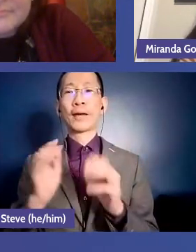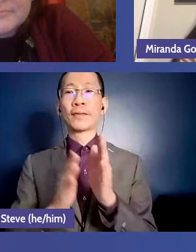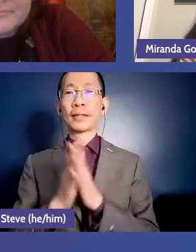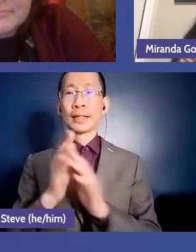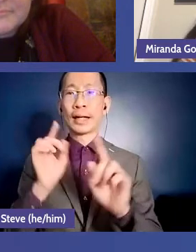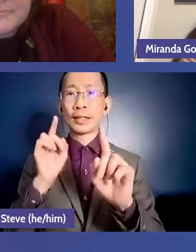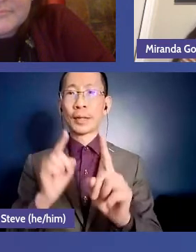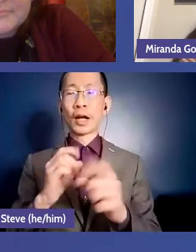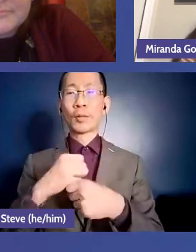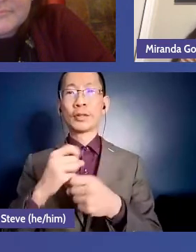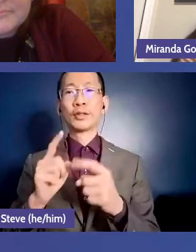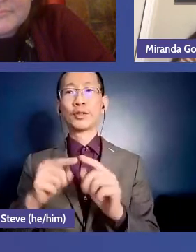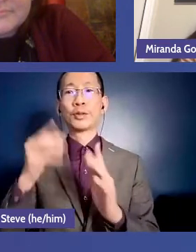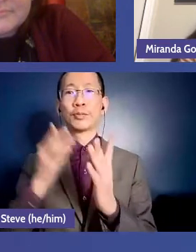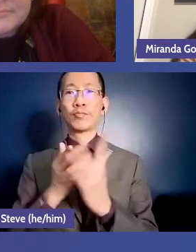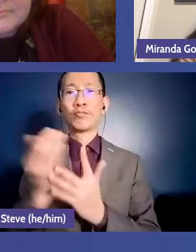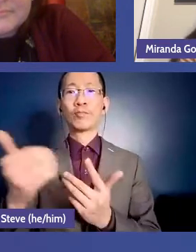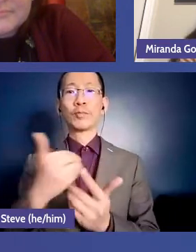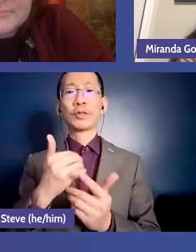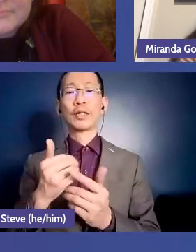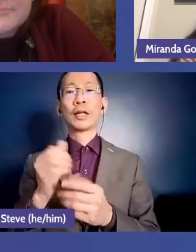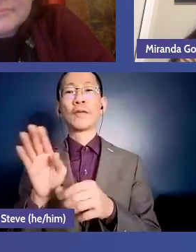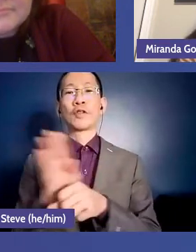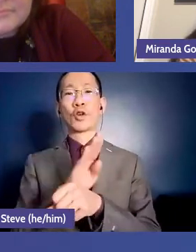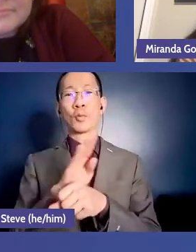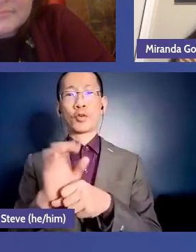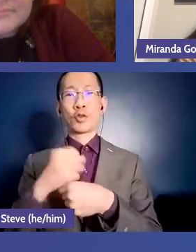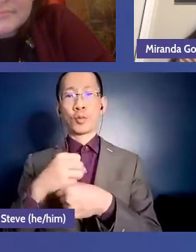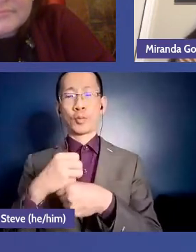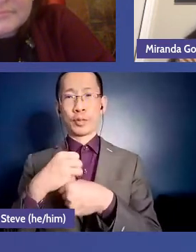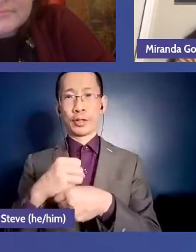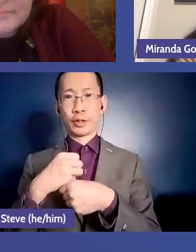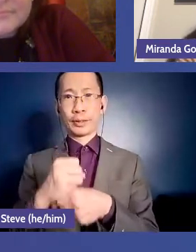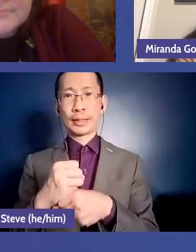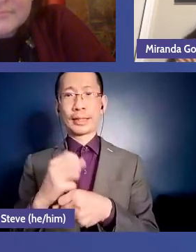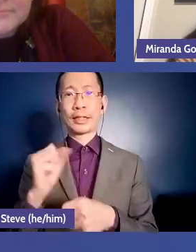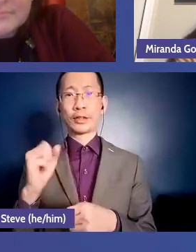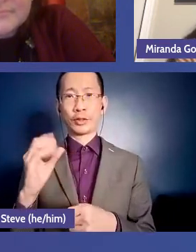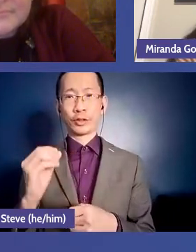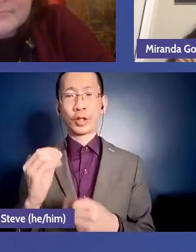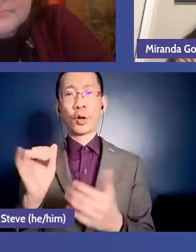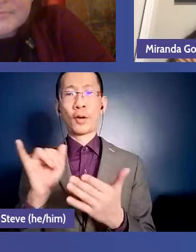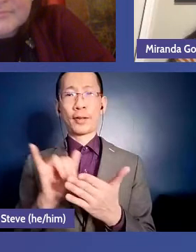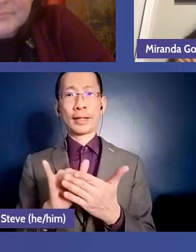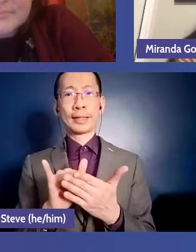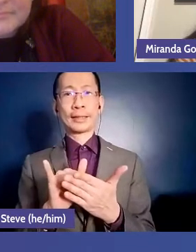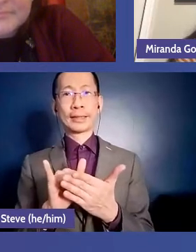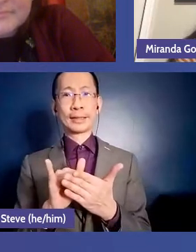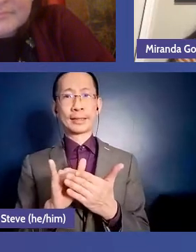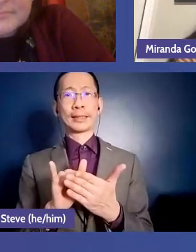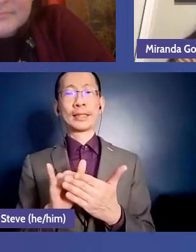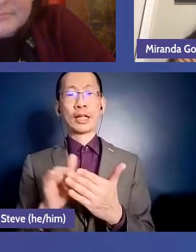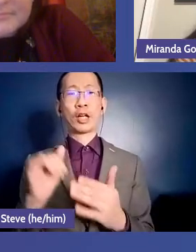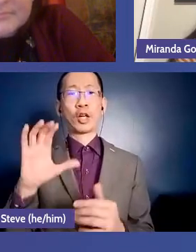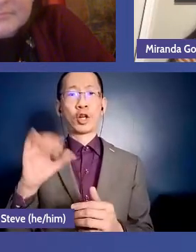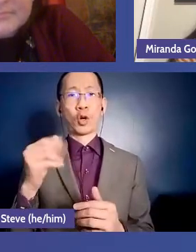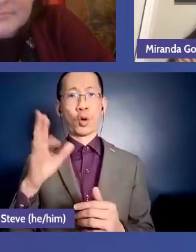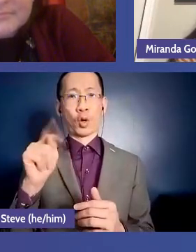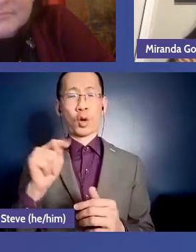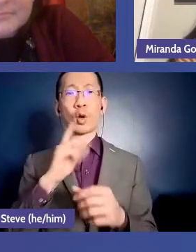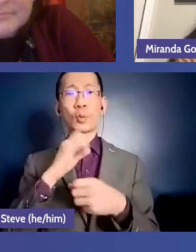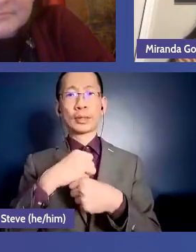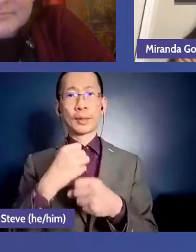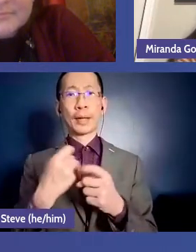producers to the nuts and bolts of commercial producing. So this cohort was made up